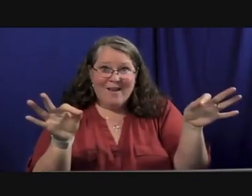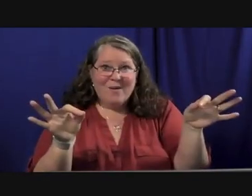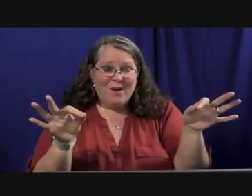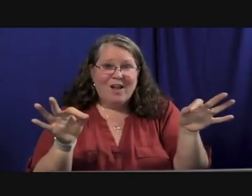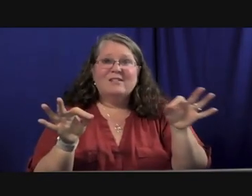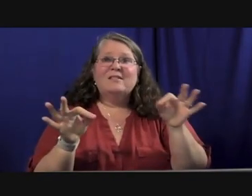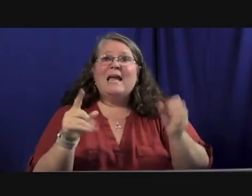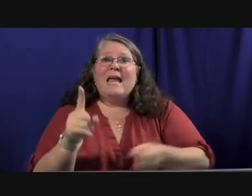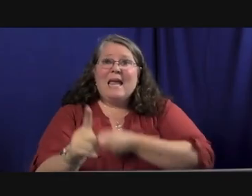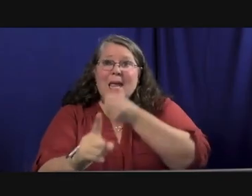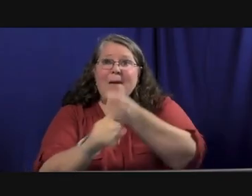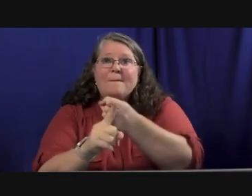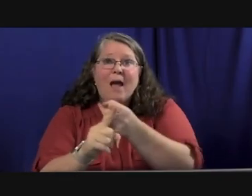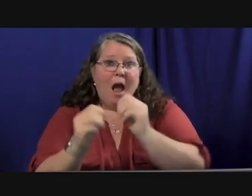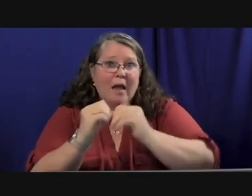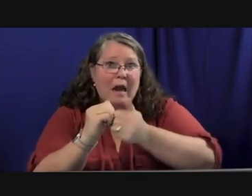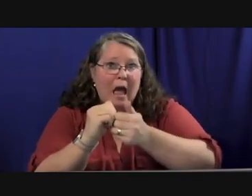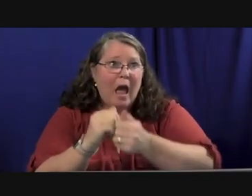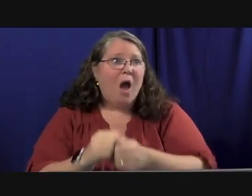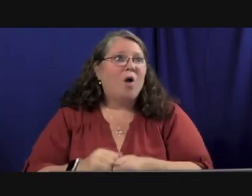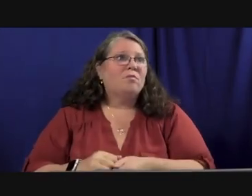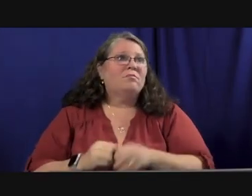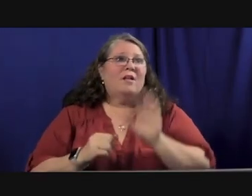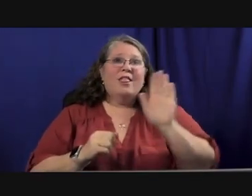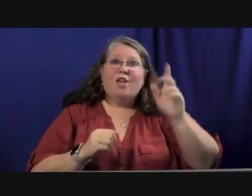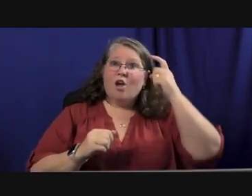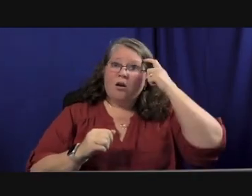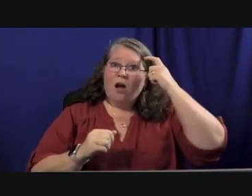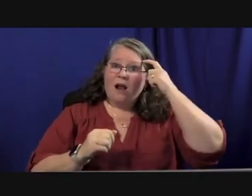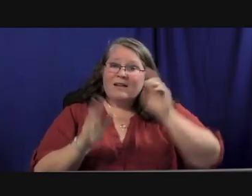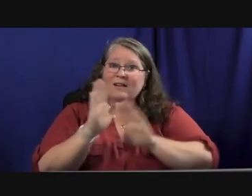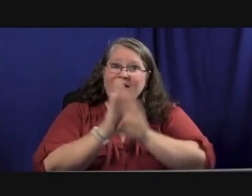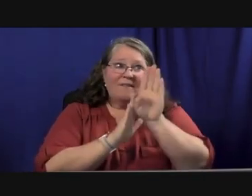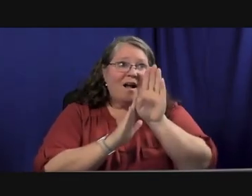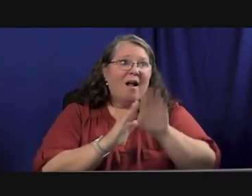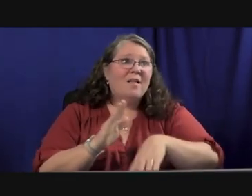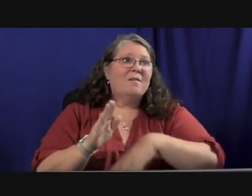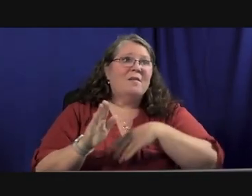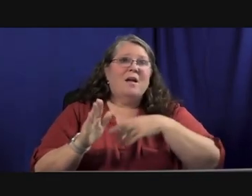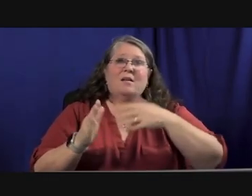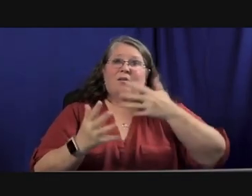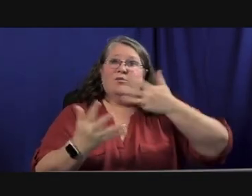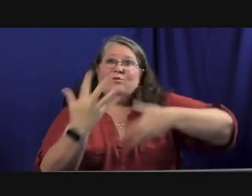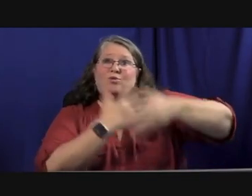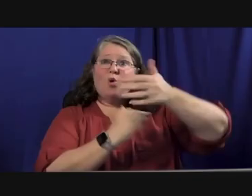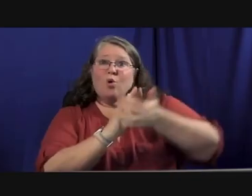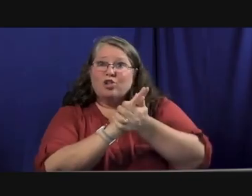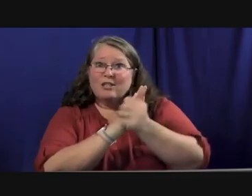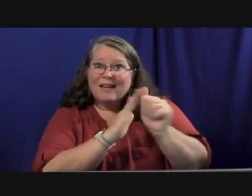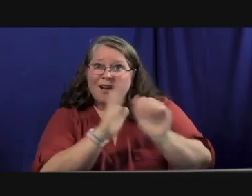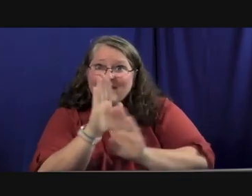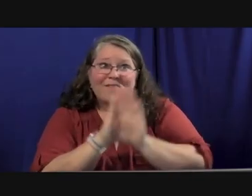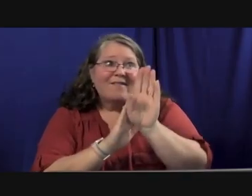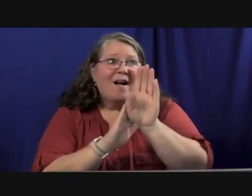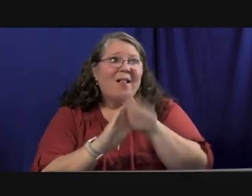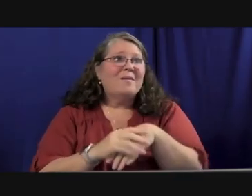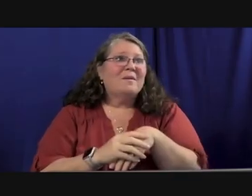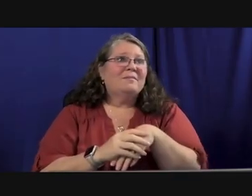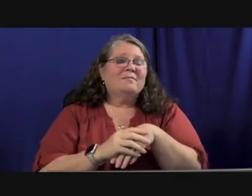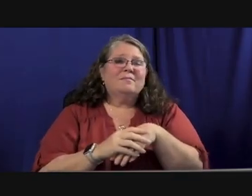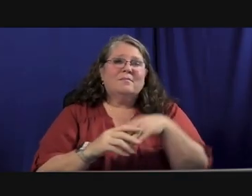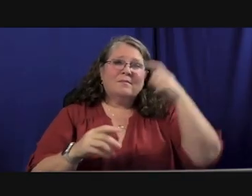So if they don't have language, this can impact deaf people in a multitude of ways: